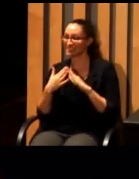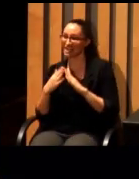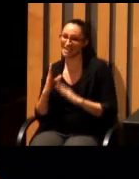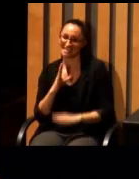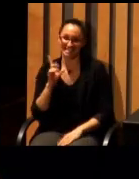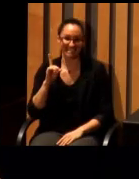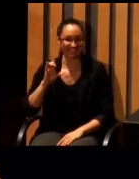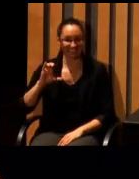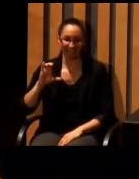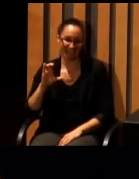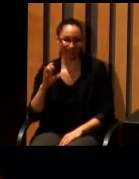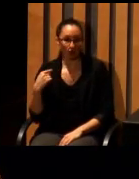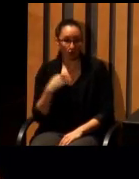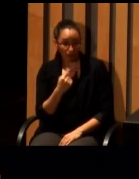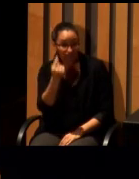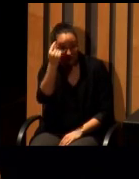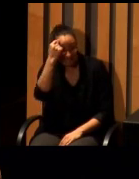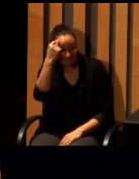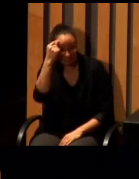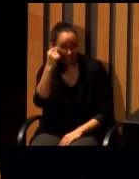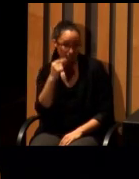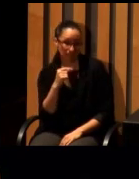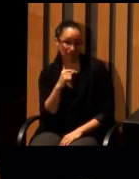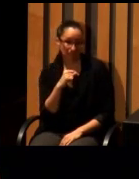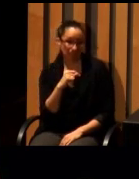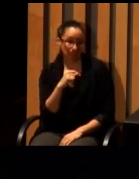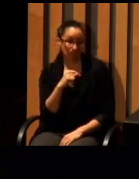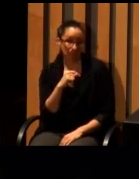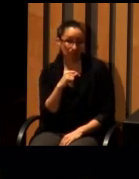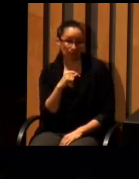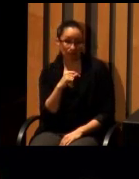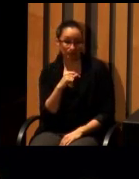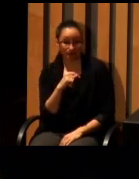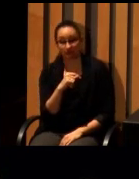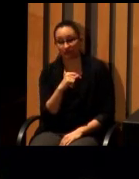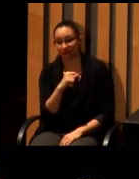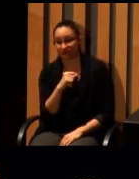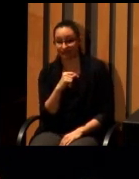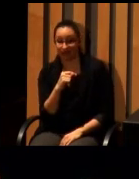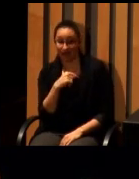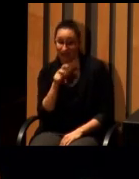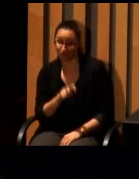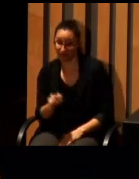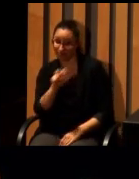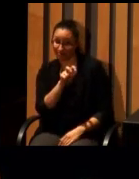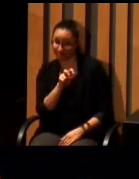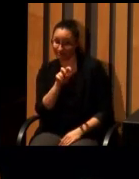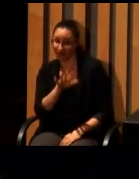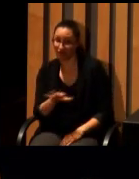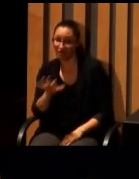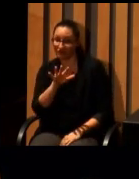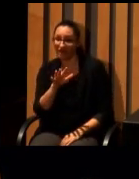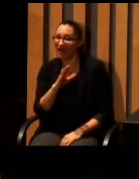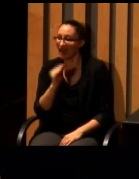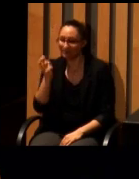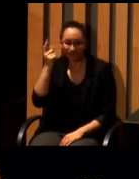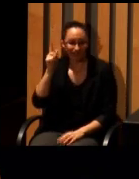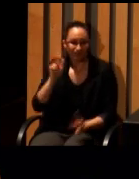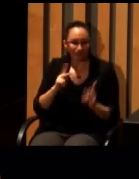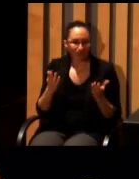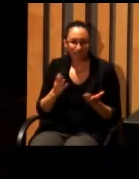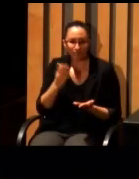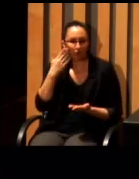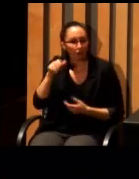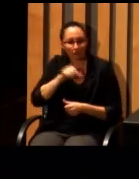We think. But what you discover, and I've been many, many places, people really don't know one another in